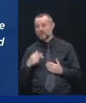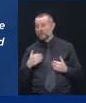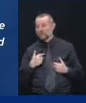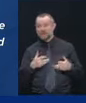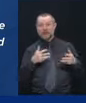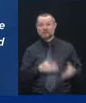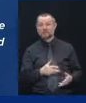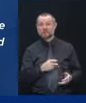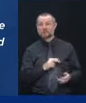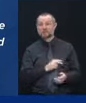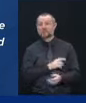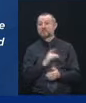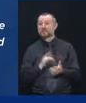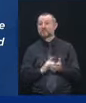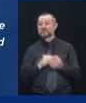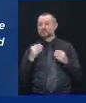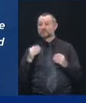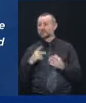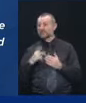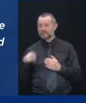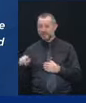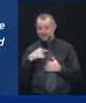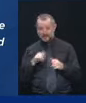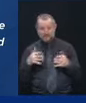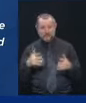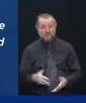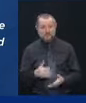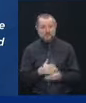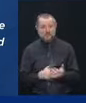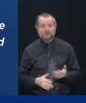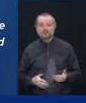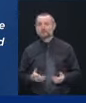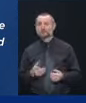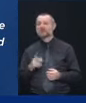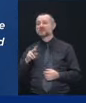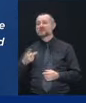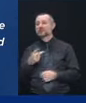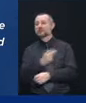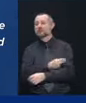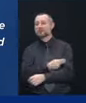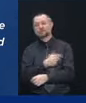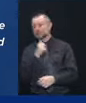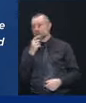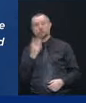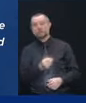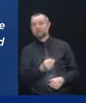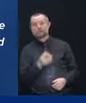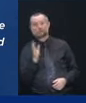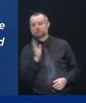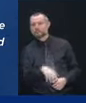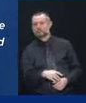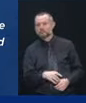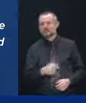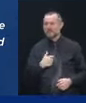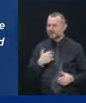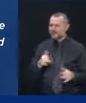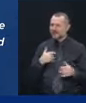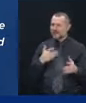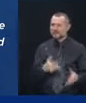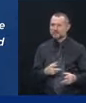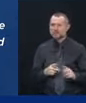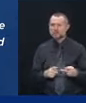in the pharmacy program, or excess in second doses where people don't come back. How do